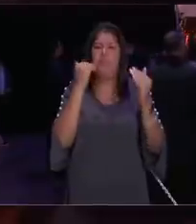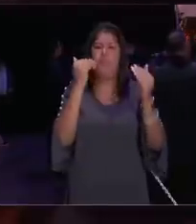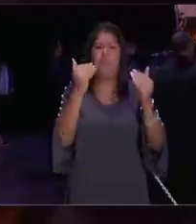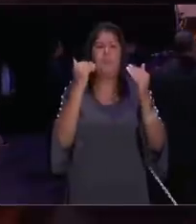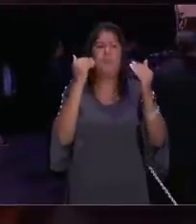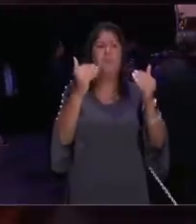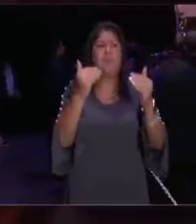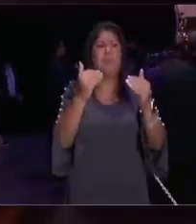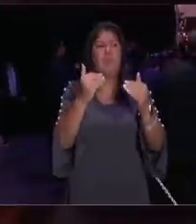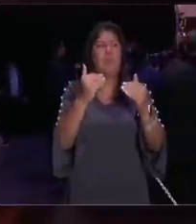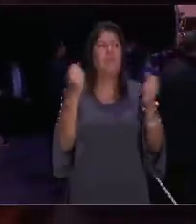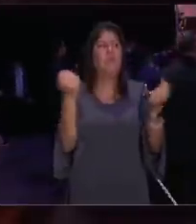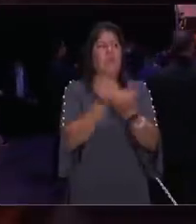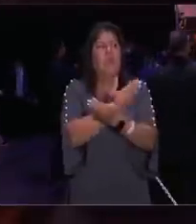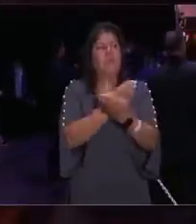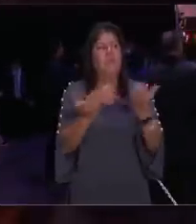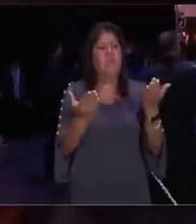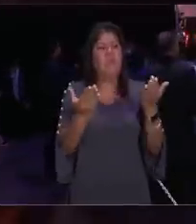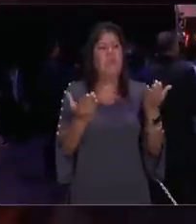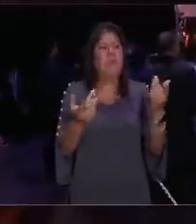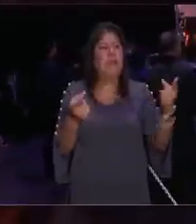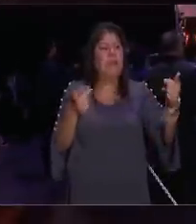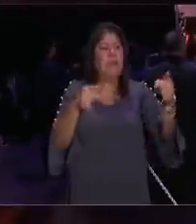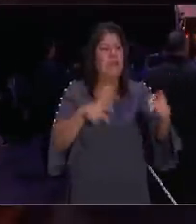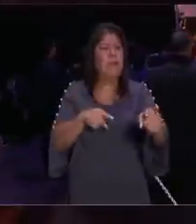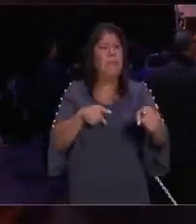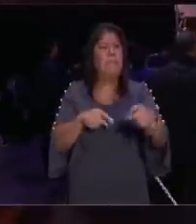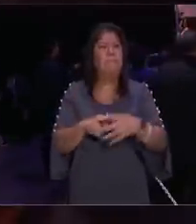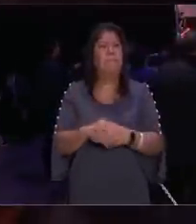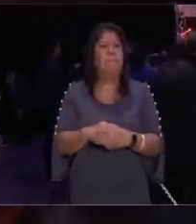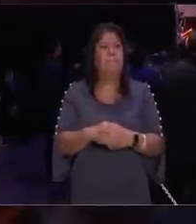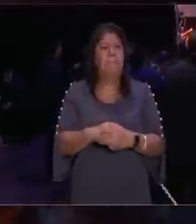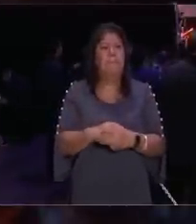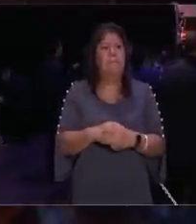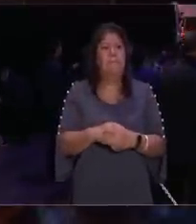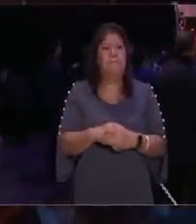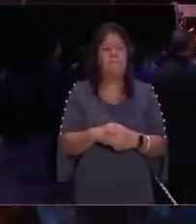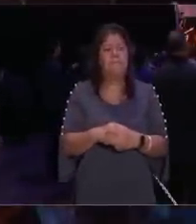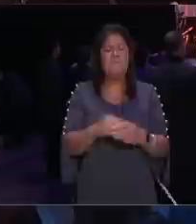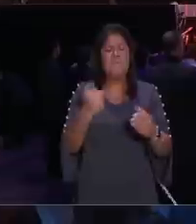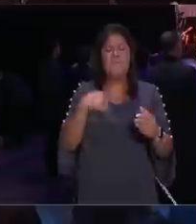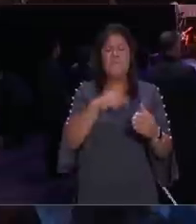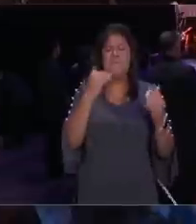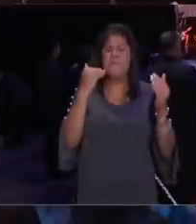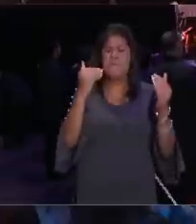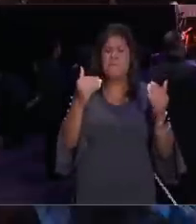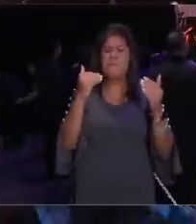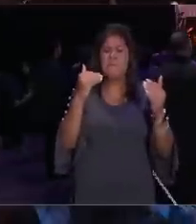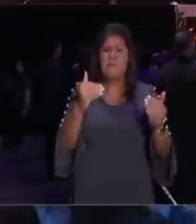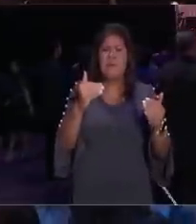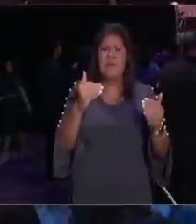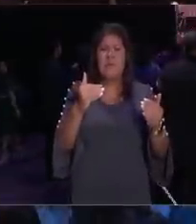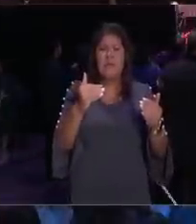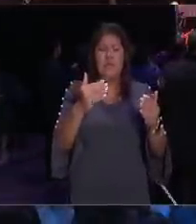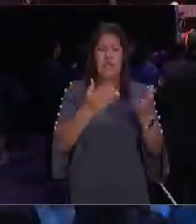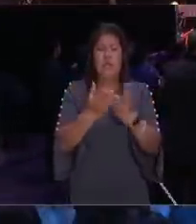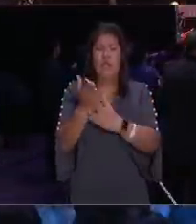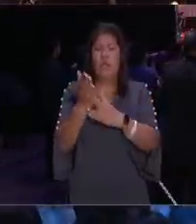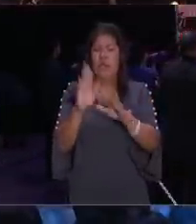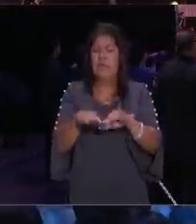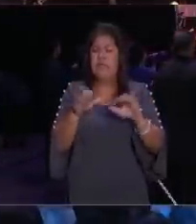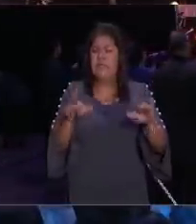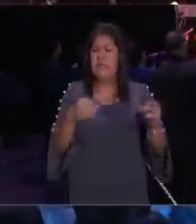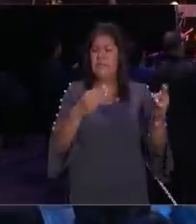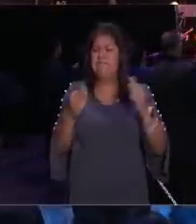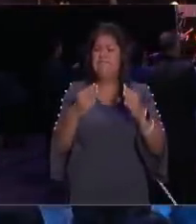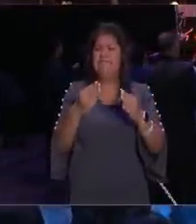you, God, for everything that has taken place. We thank you, God, because even in the children's